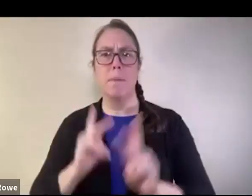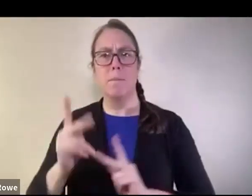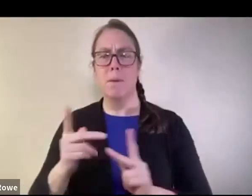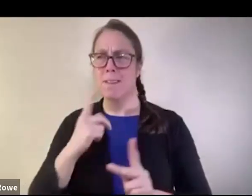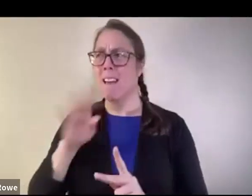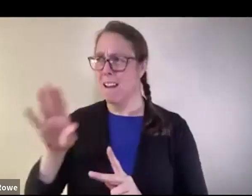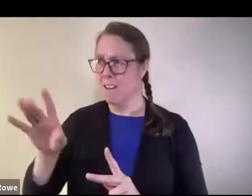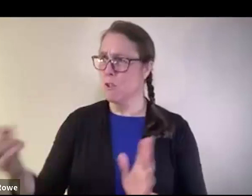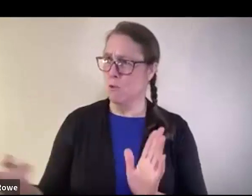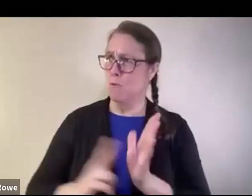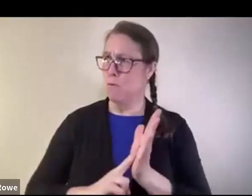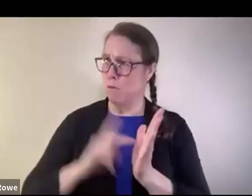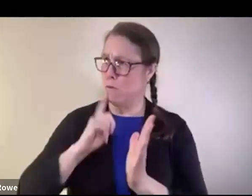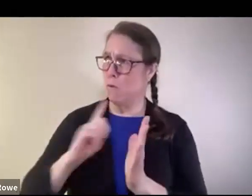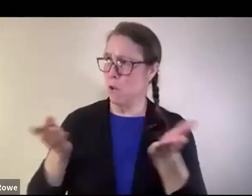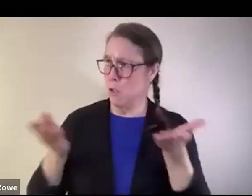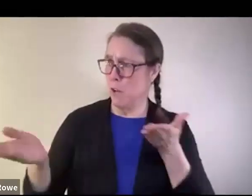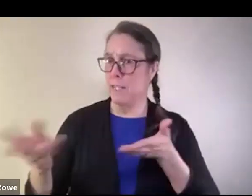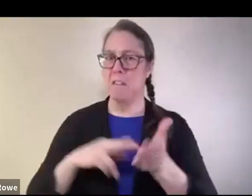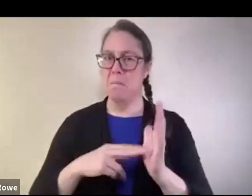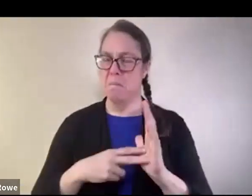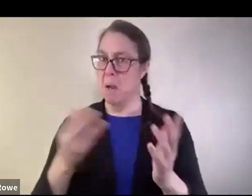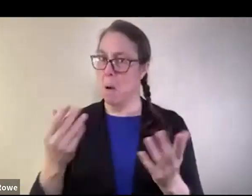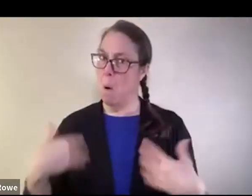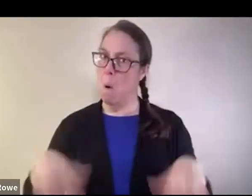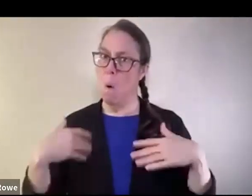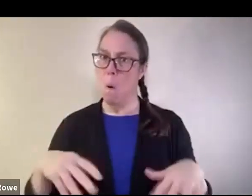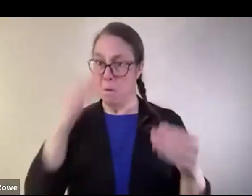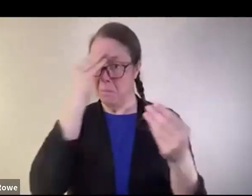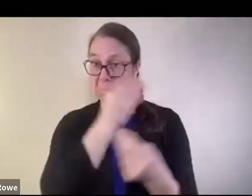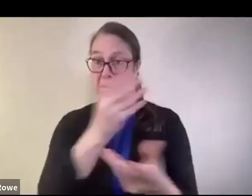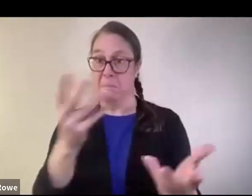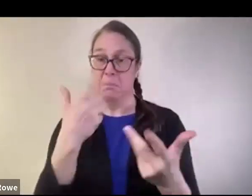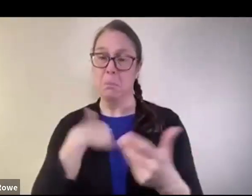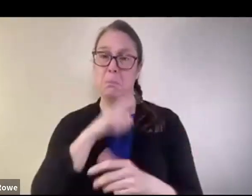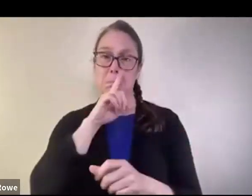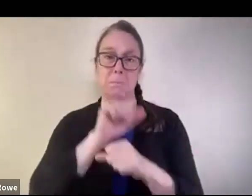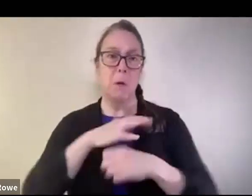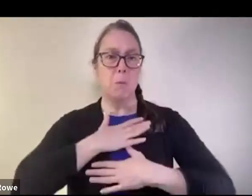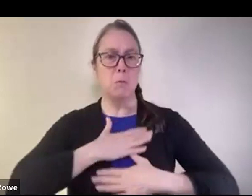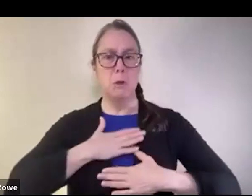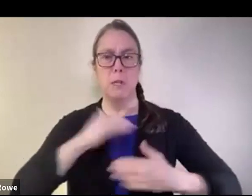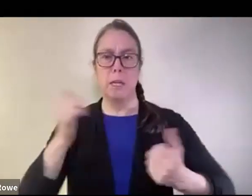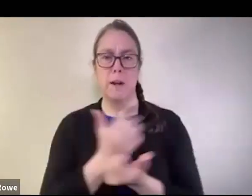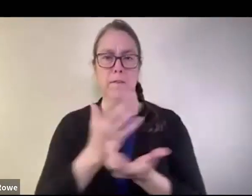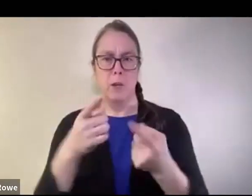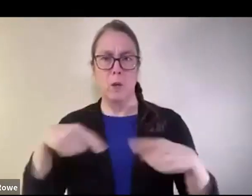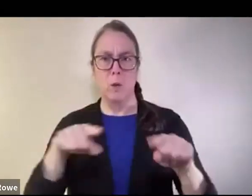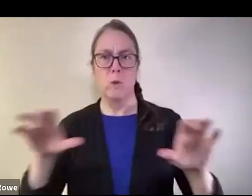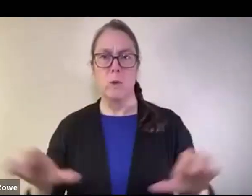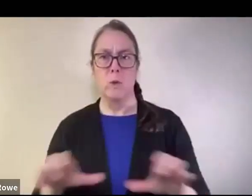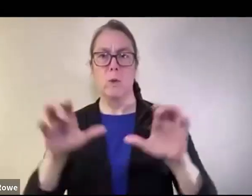services. So I just want to tell you guys that we really appreciate all that you do, and you have